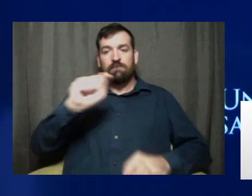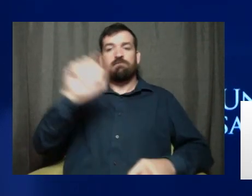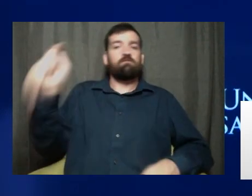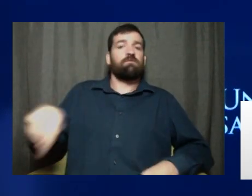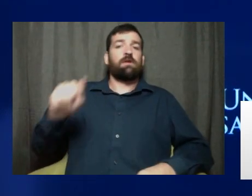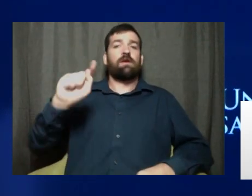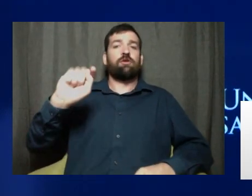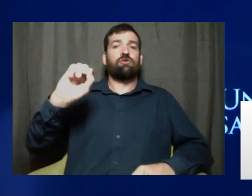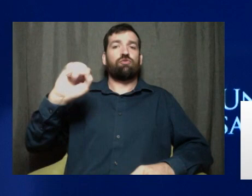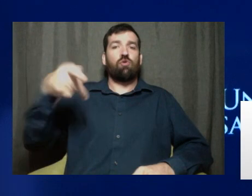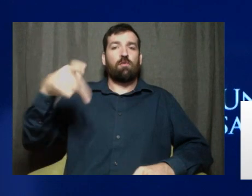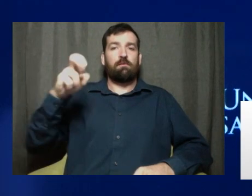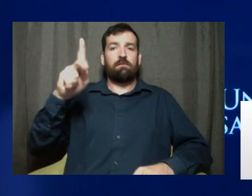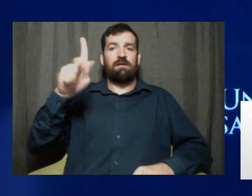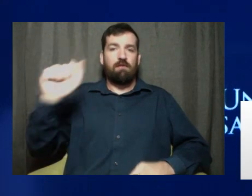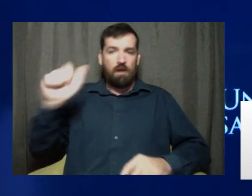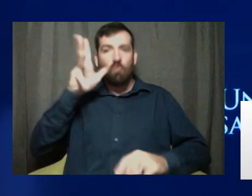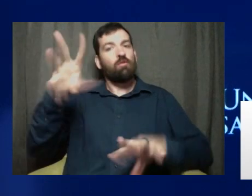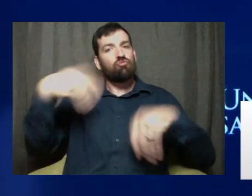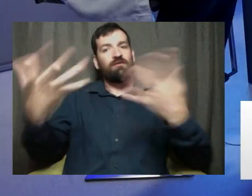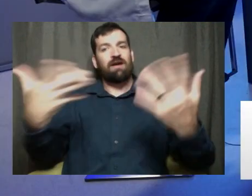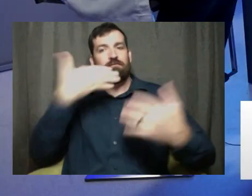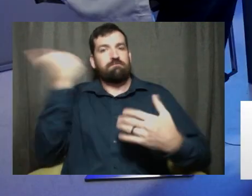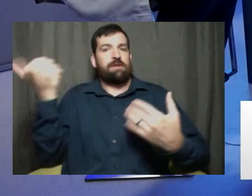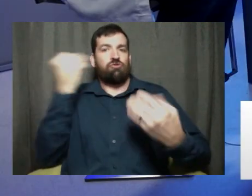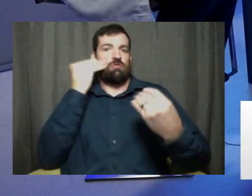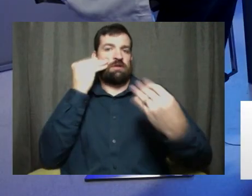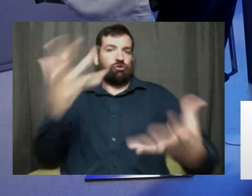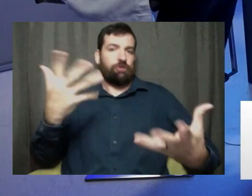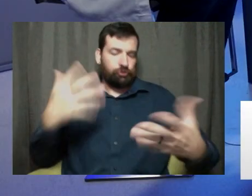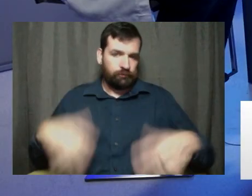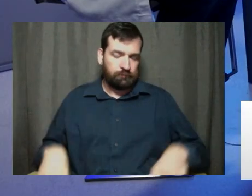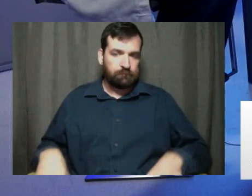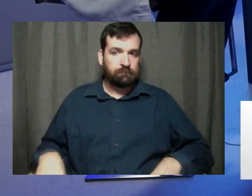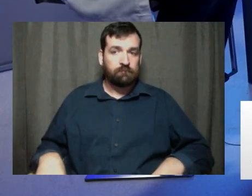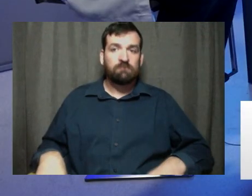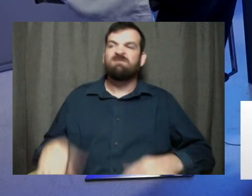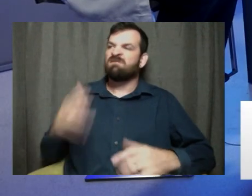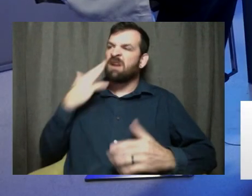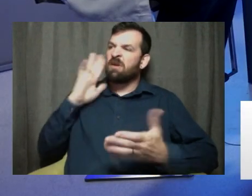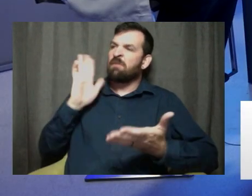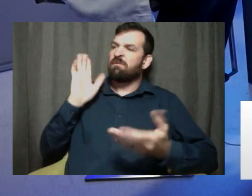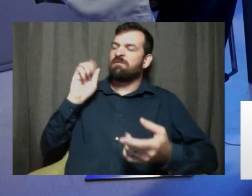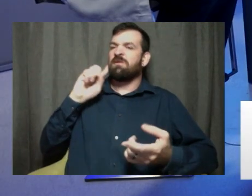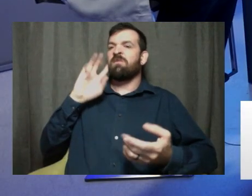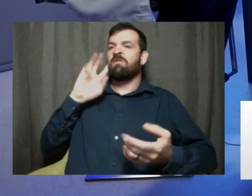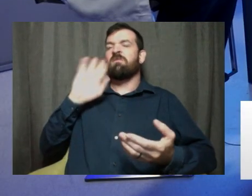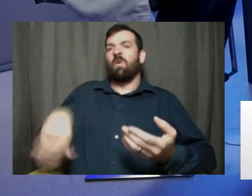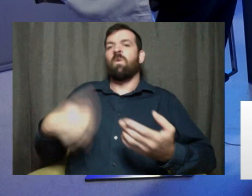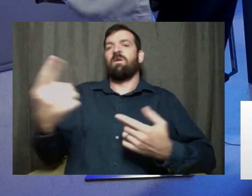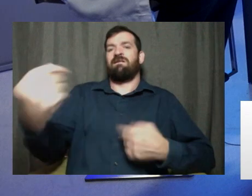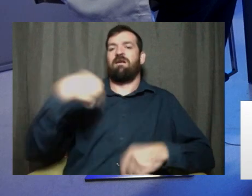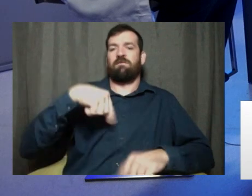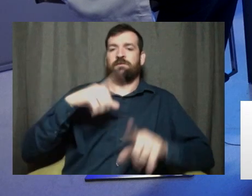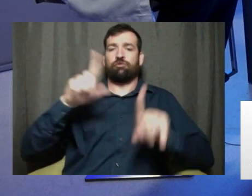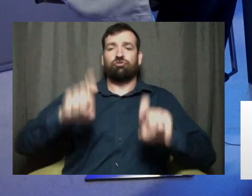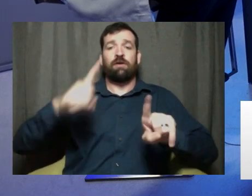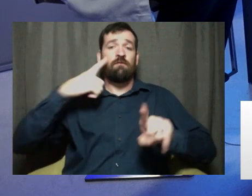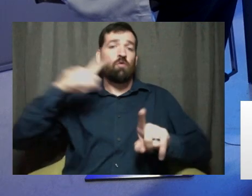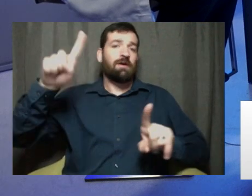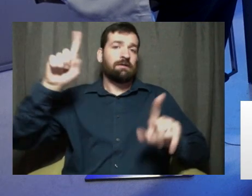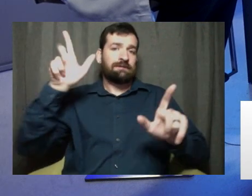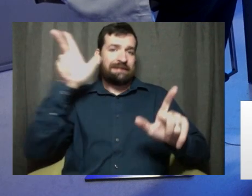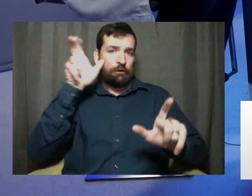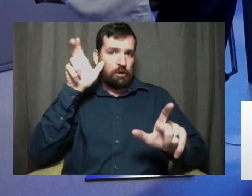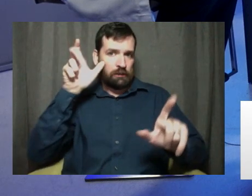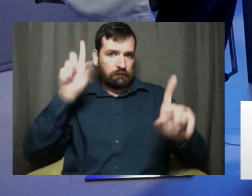to those PCPs and families to get the testing they need. I remember they would come in and check my baby for hearing. Is that part of one of the screenings? That is. Okay. Is there